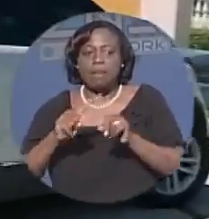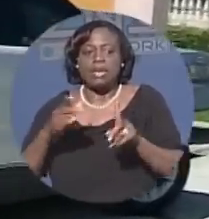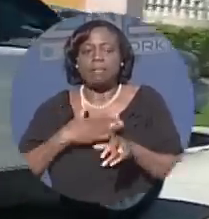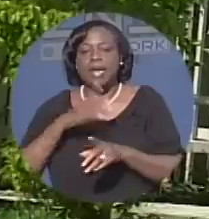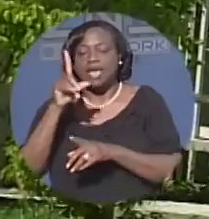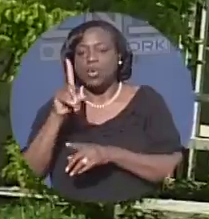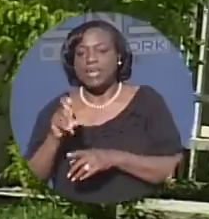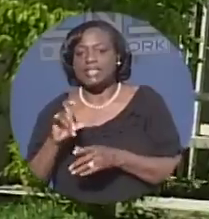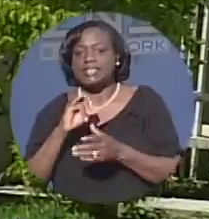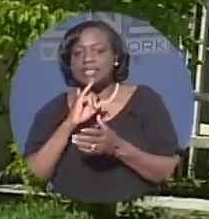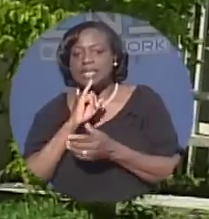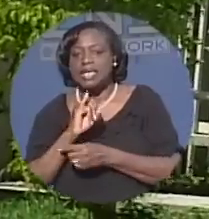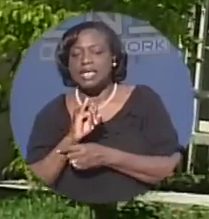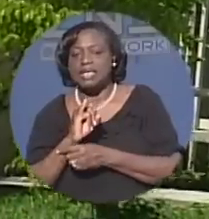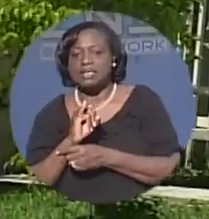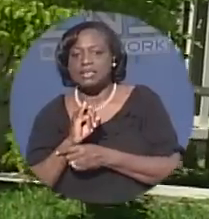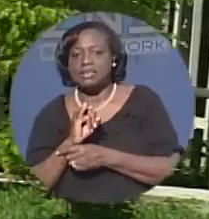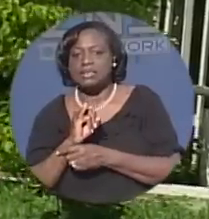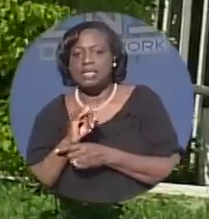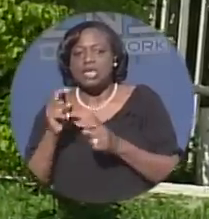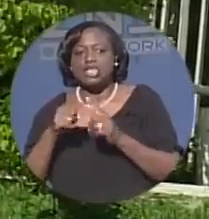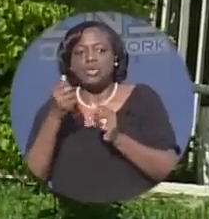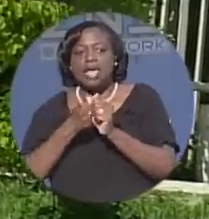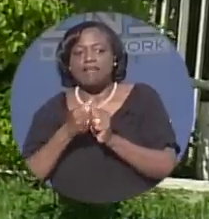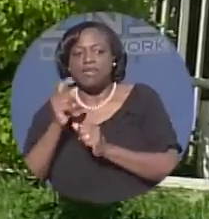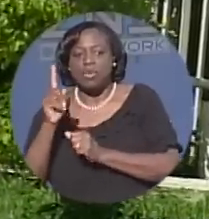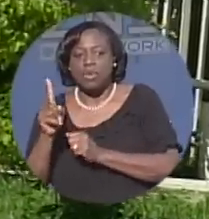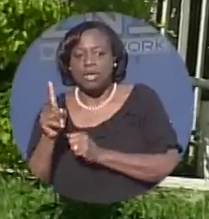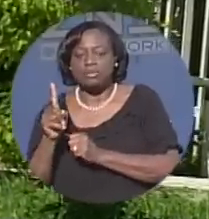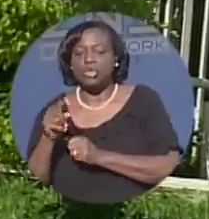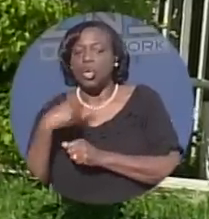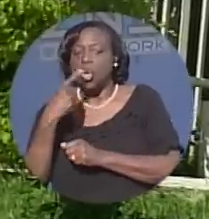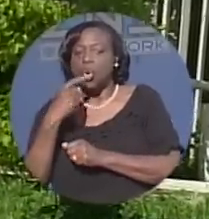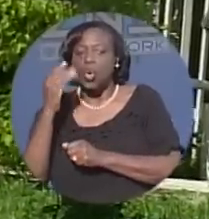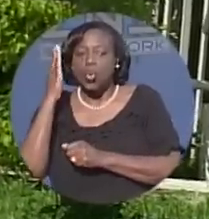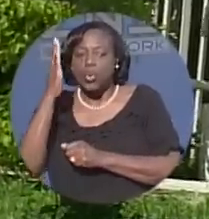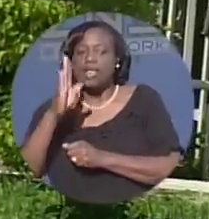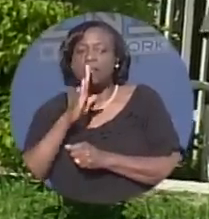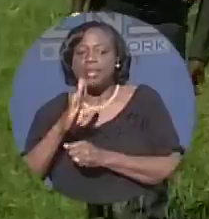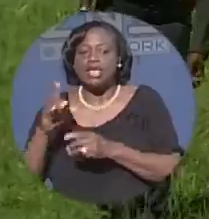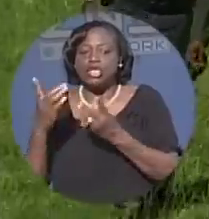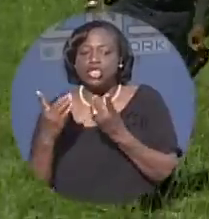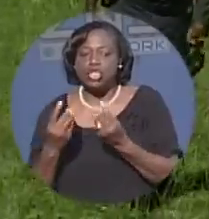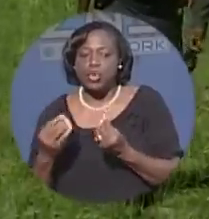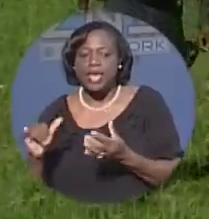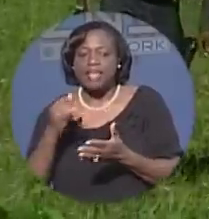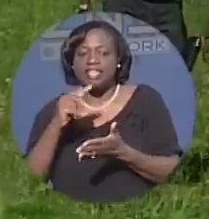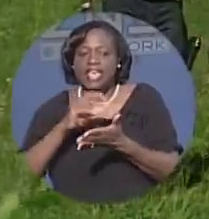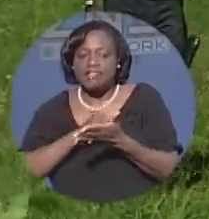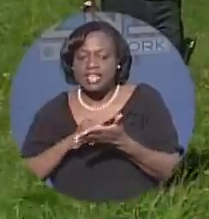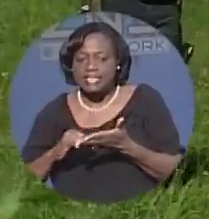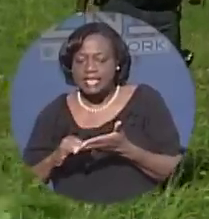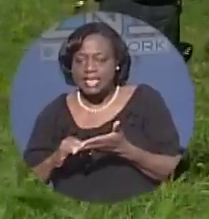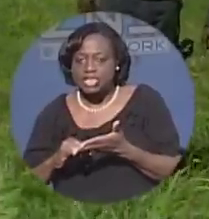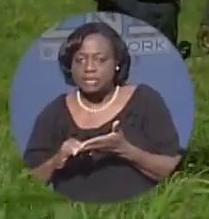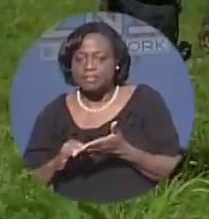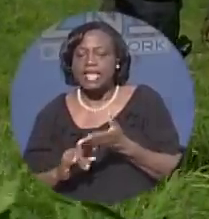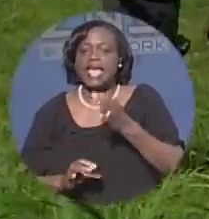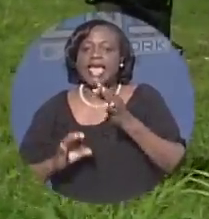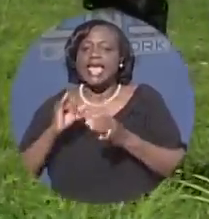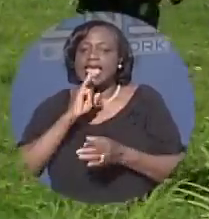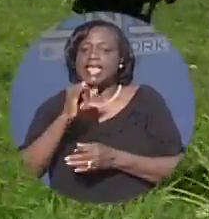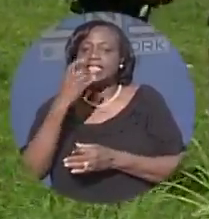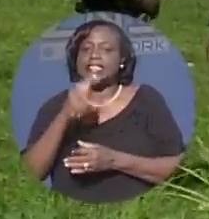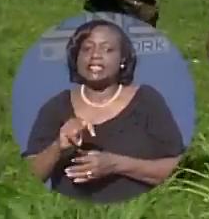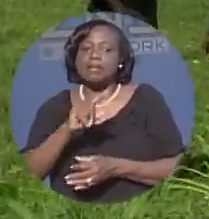is to the leaders and everyone, who is going to be doing the investigation? Is the police going to be